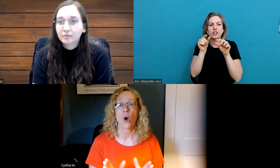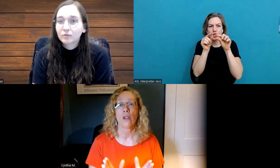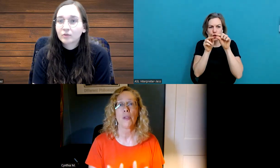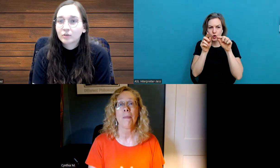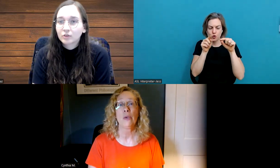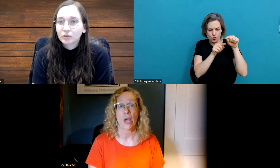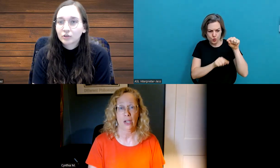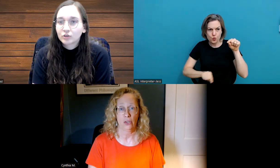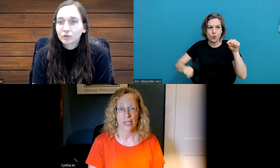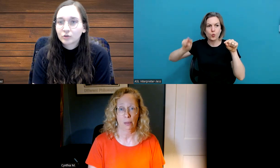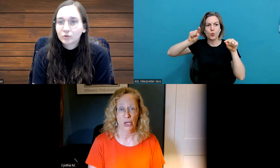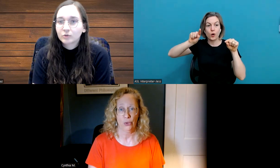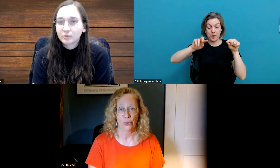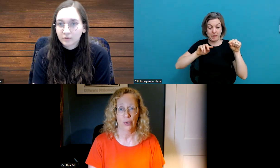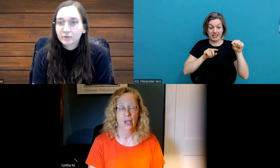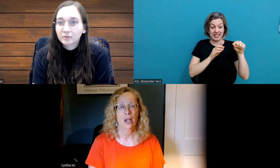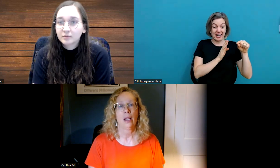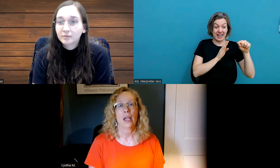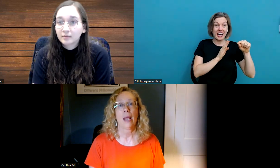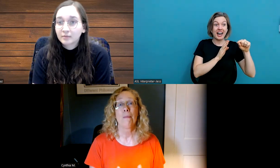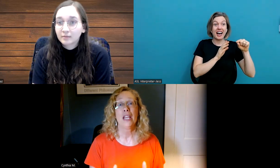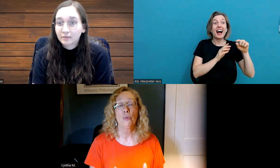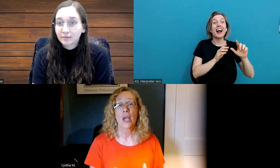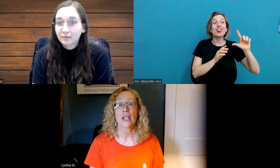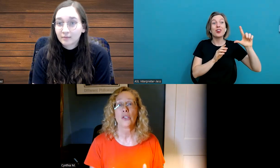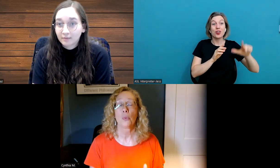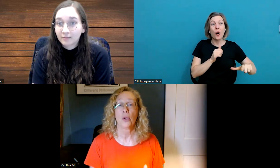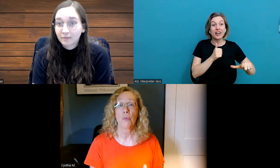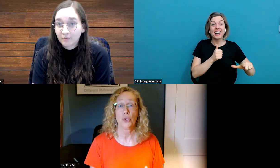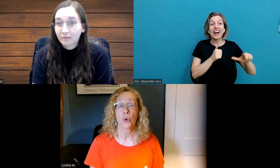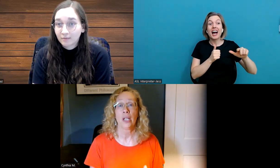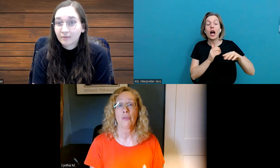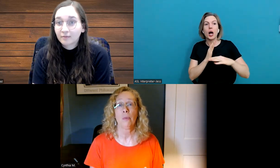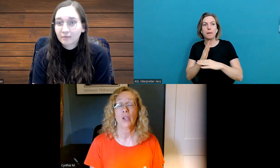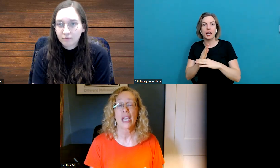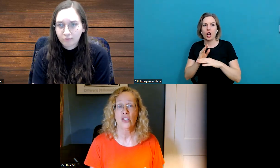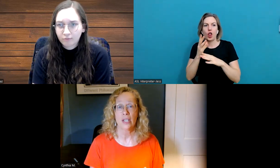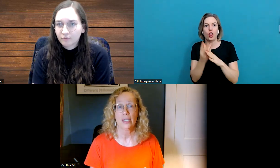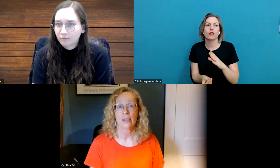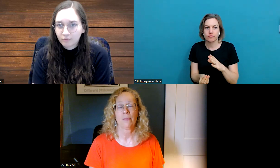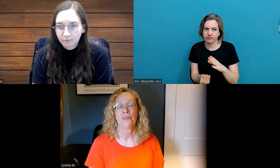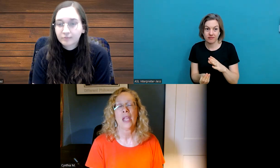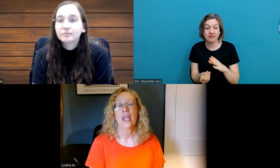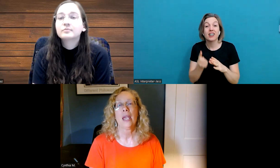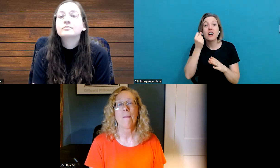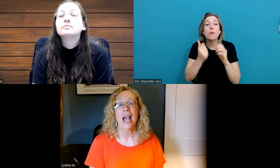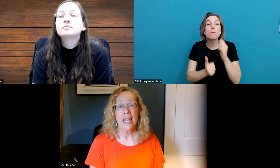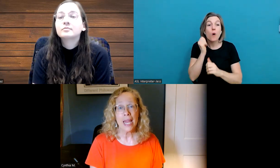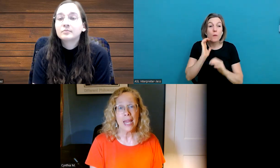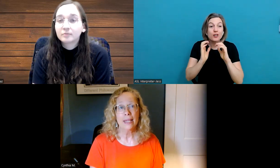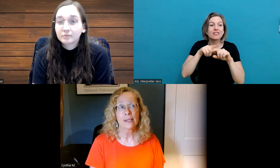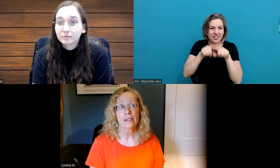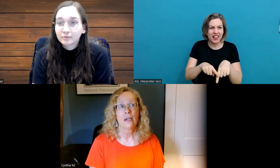So all of the mid-range disappears. And mid-range is where the majority of communication is. In